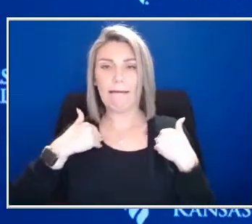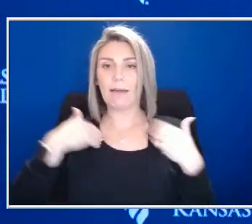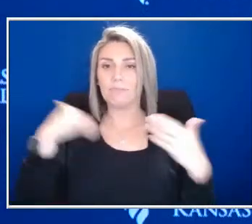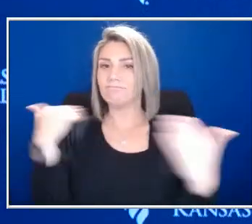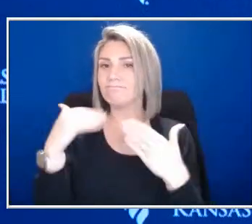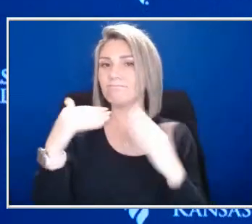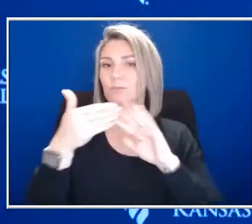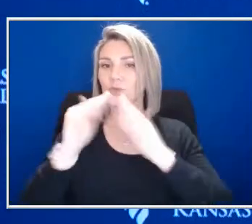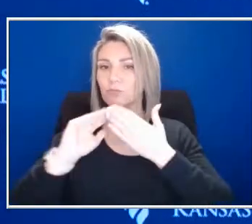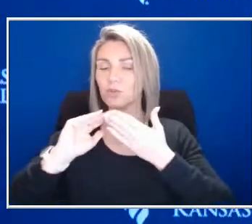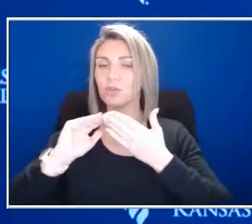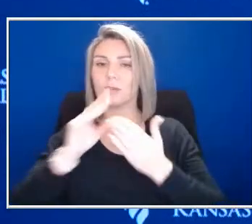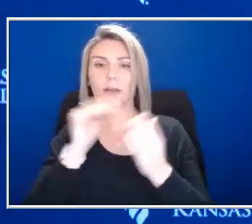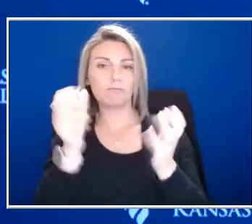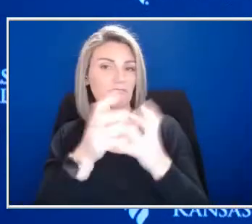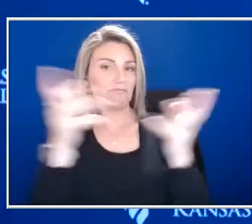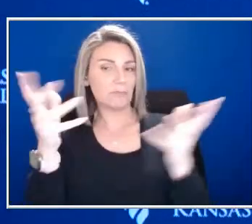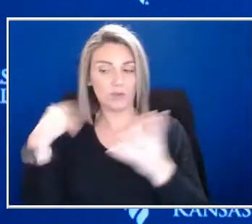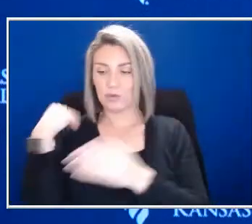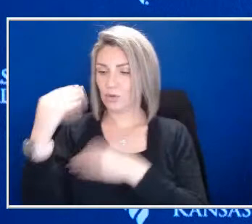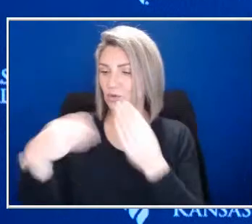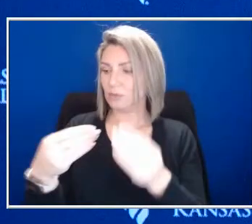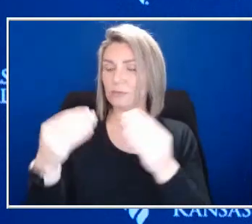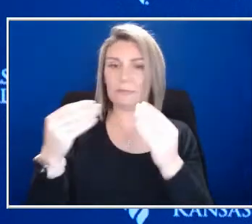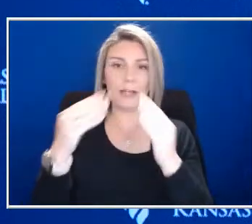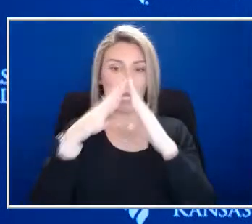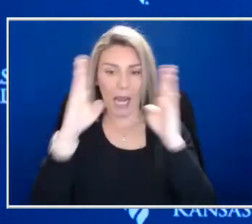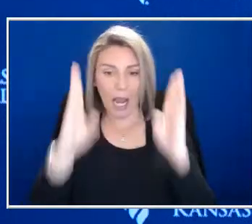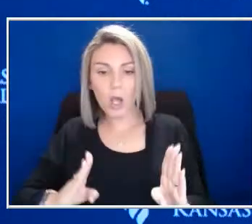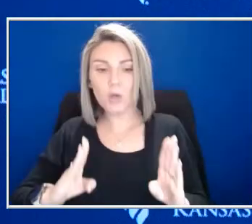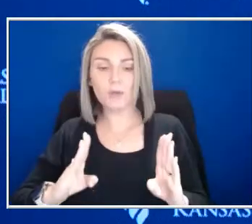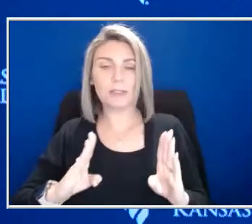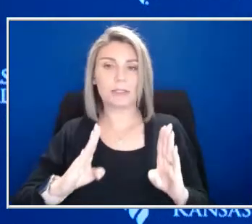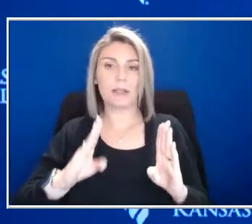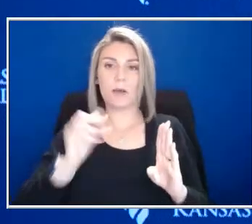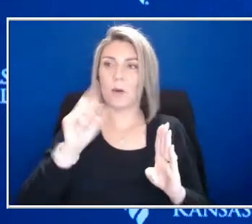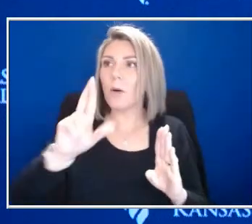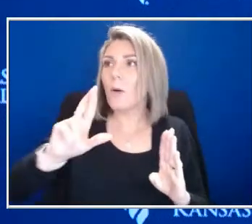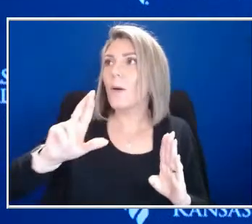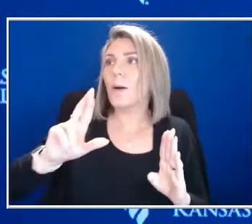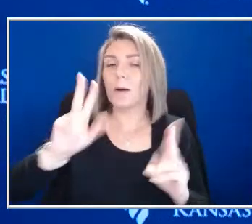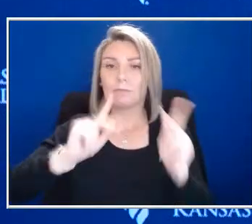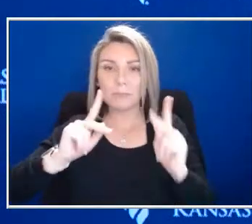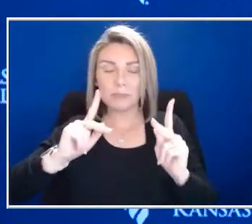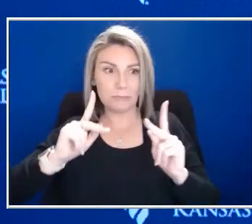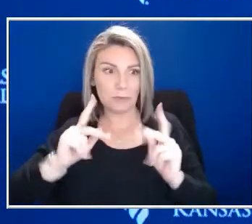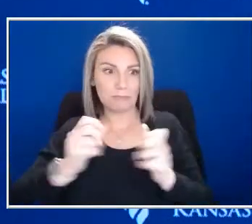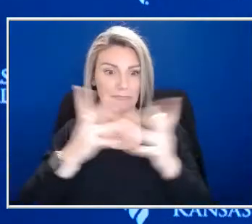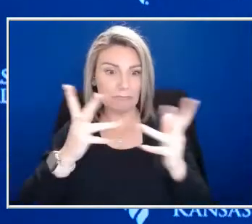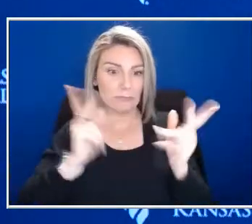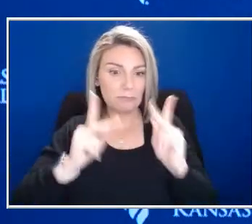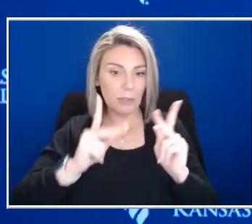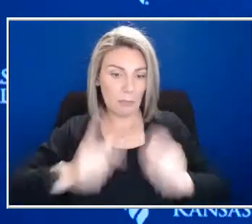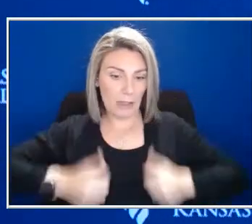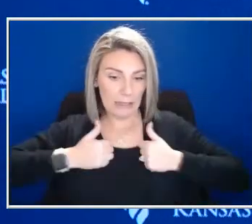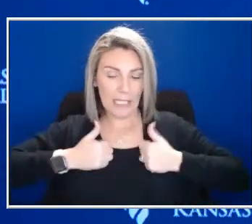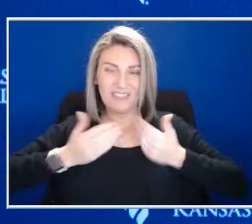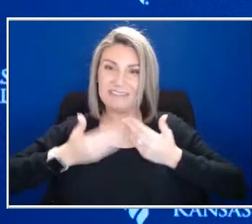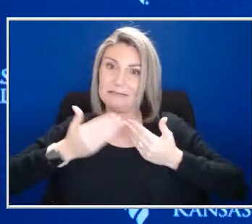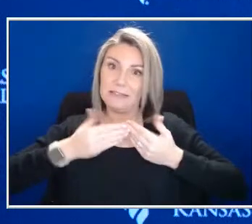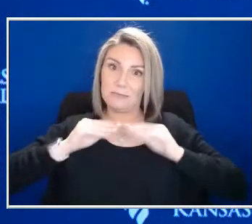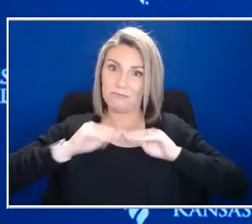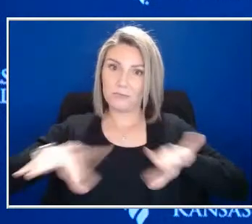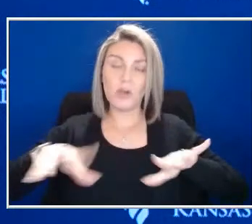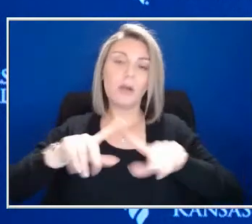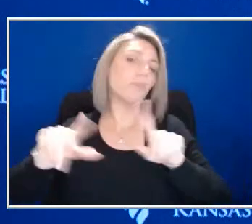have multi-generational housing or housing where there may be multiple people in there, it is very easy to spread. But it's more difficult